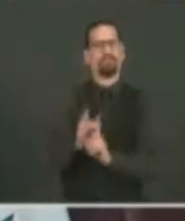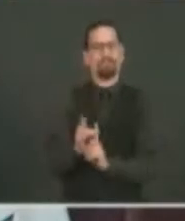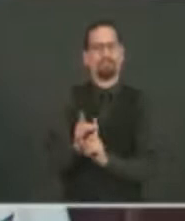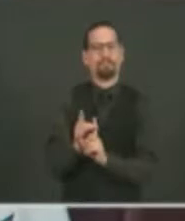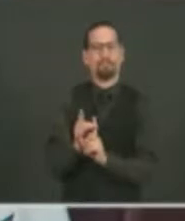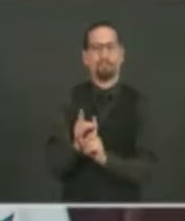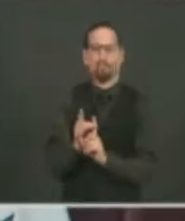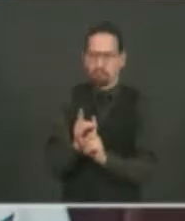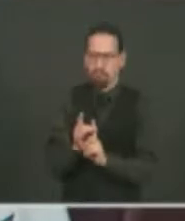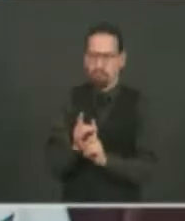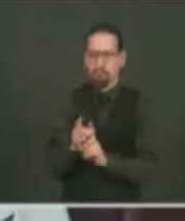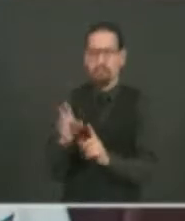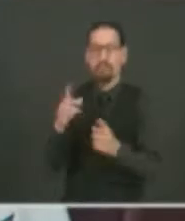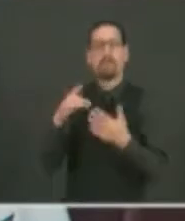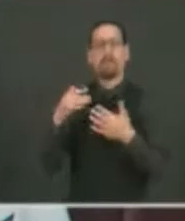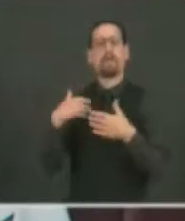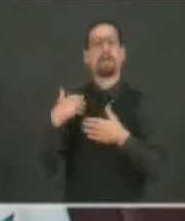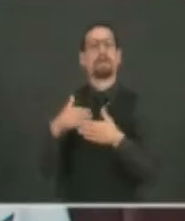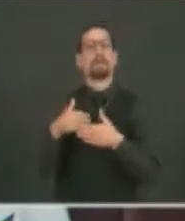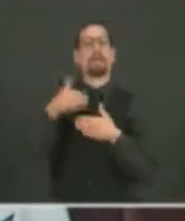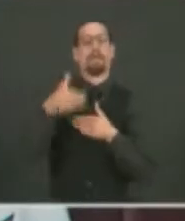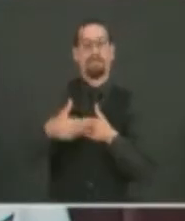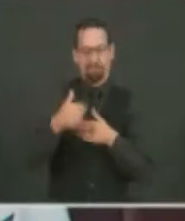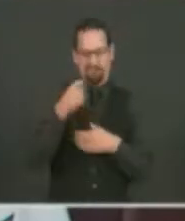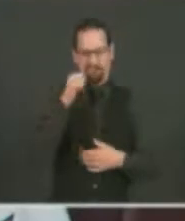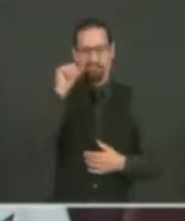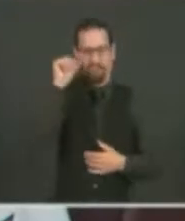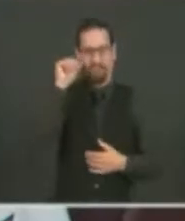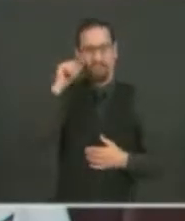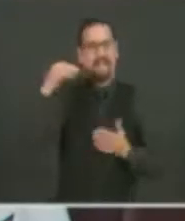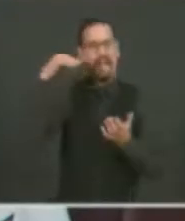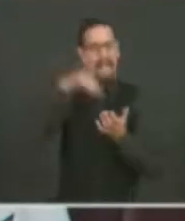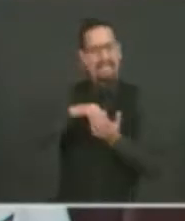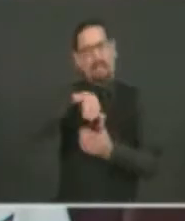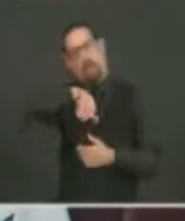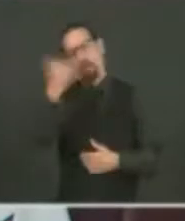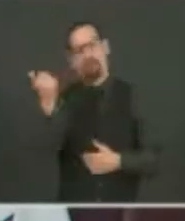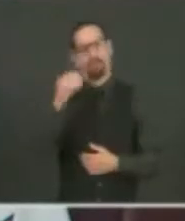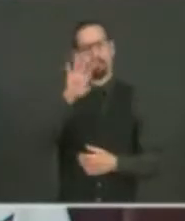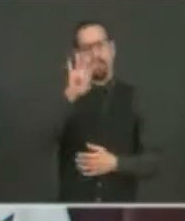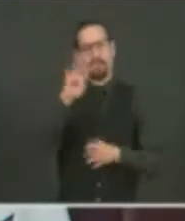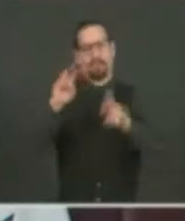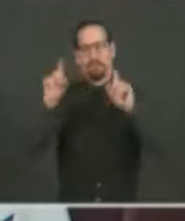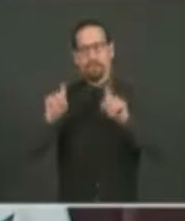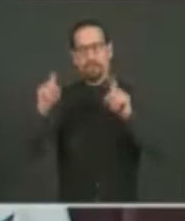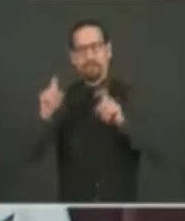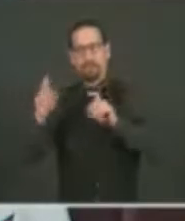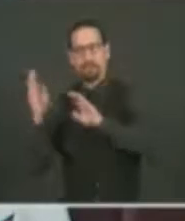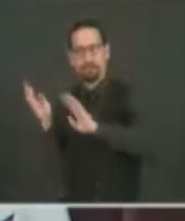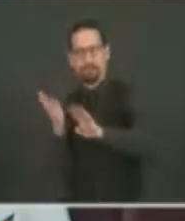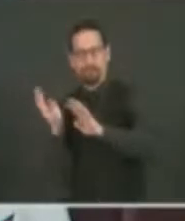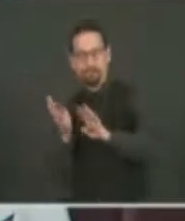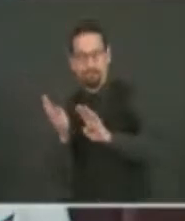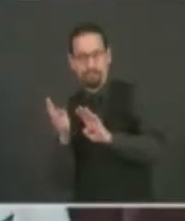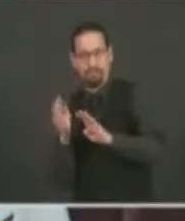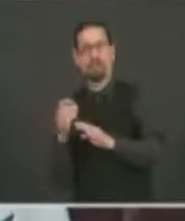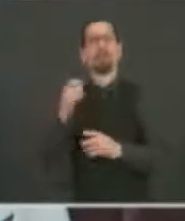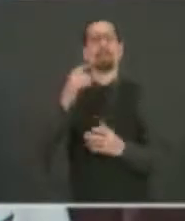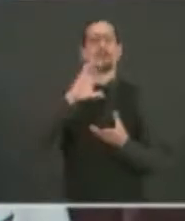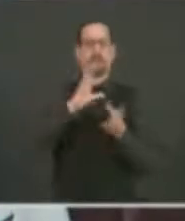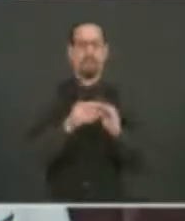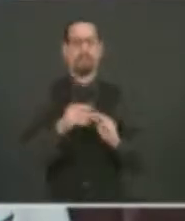17 positive cases. So we noticed at that time that many of the students who were